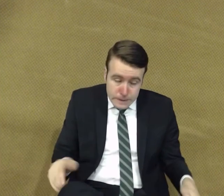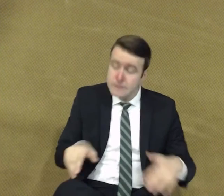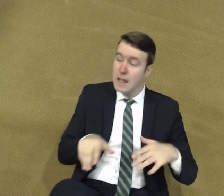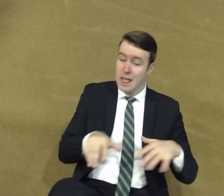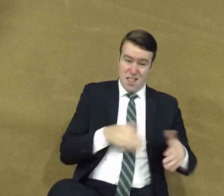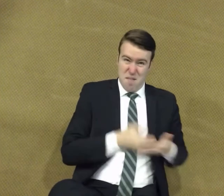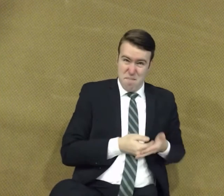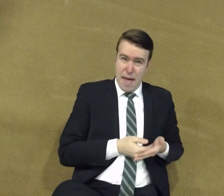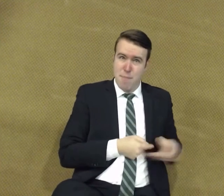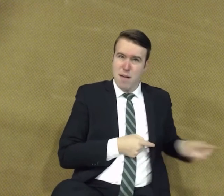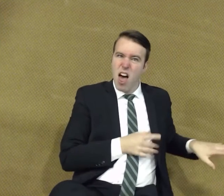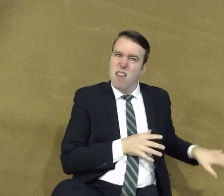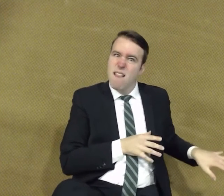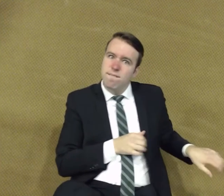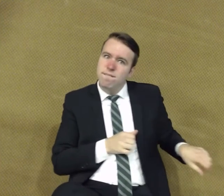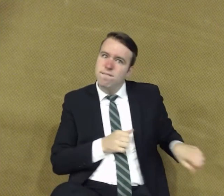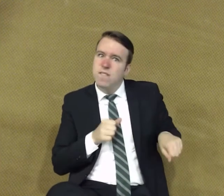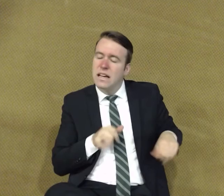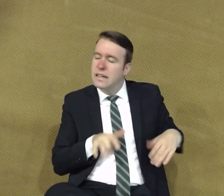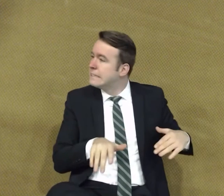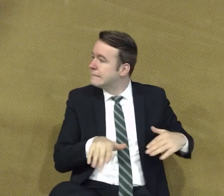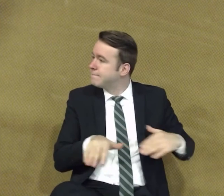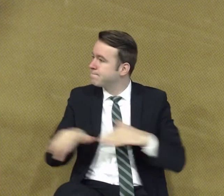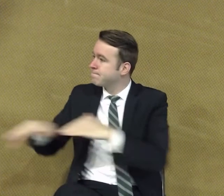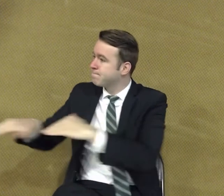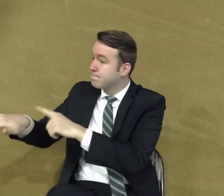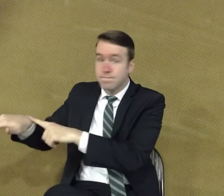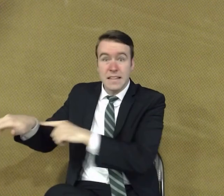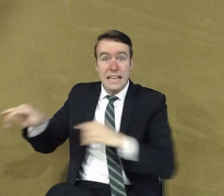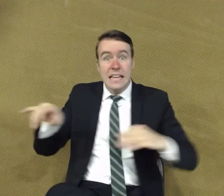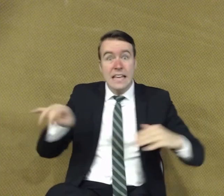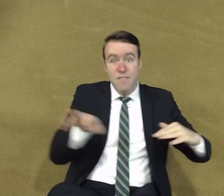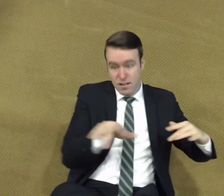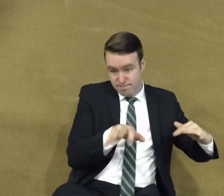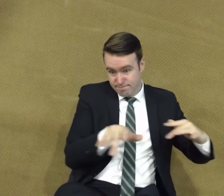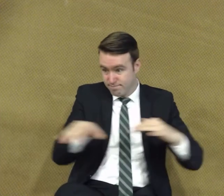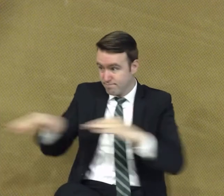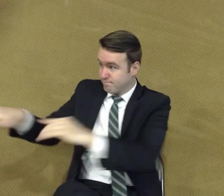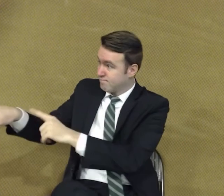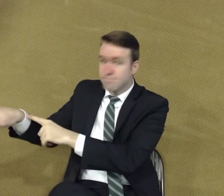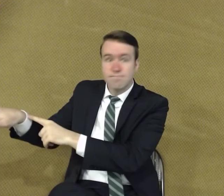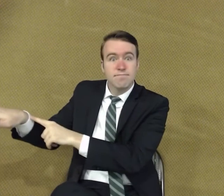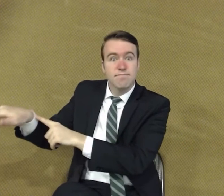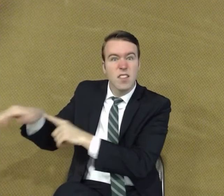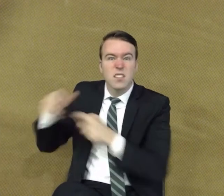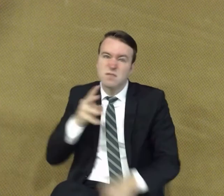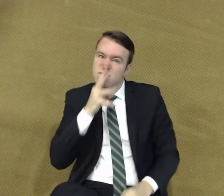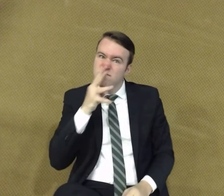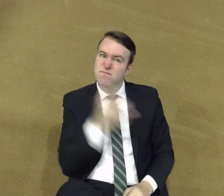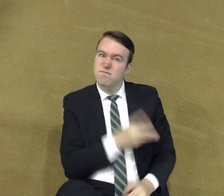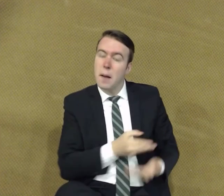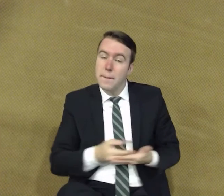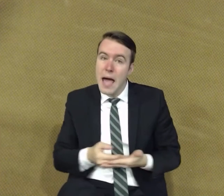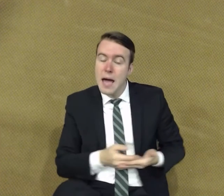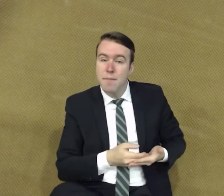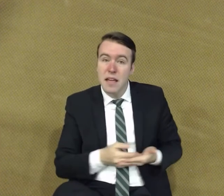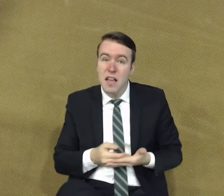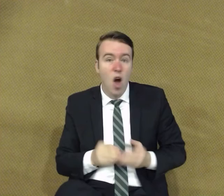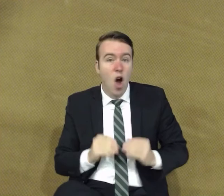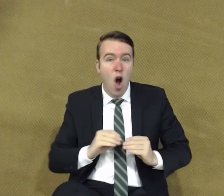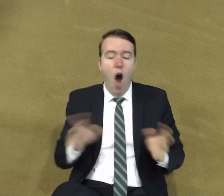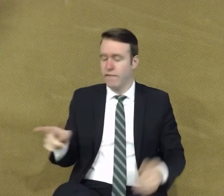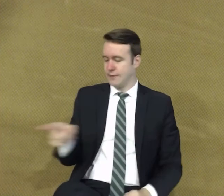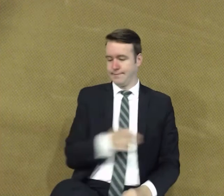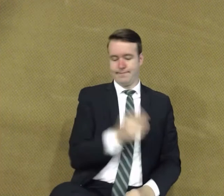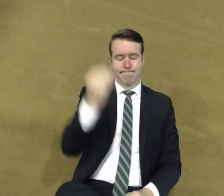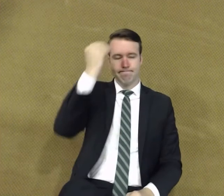babies instead of turning around and coming back to their babies, if they will leave their babies and take this cart